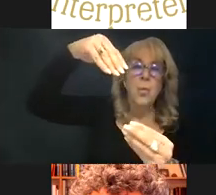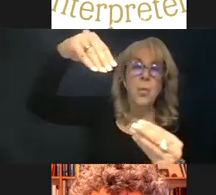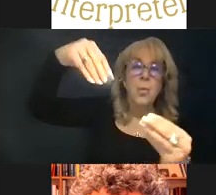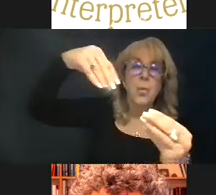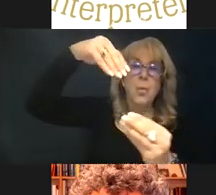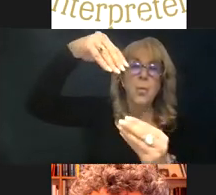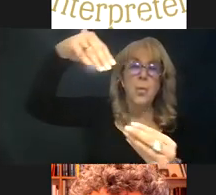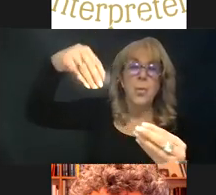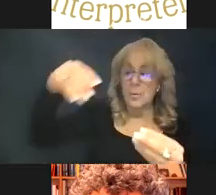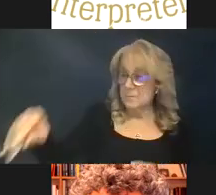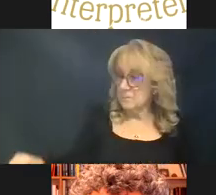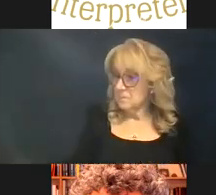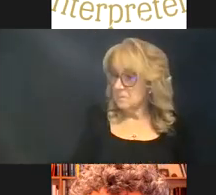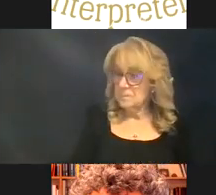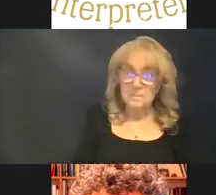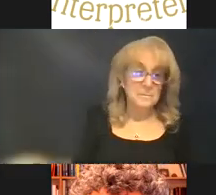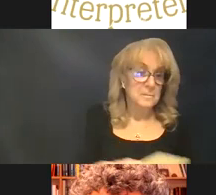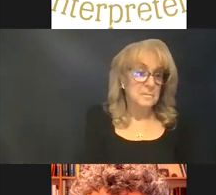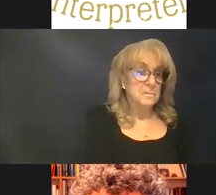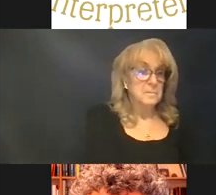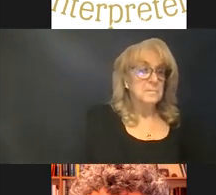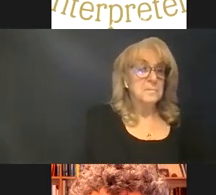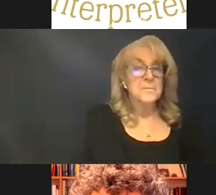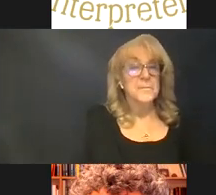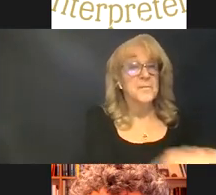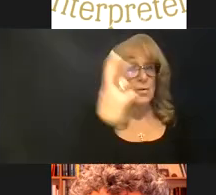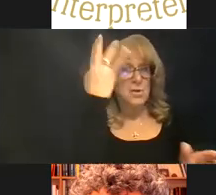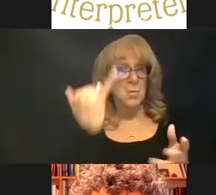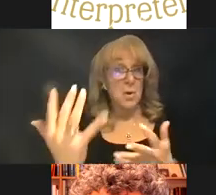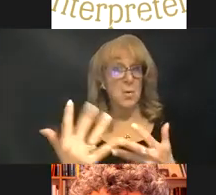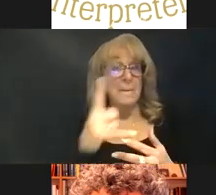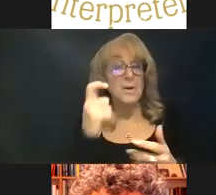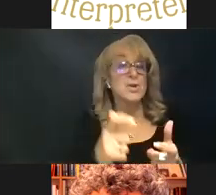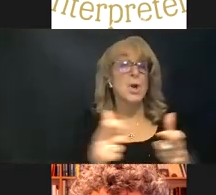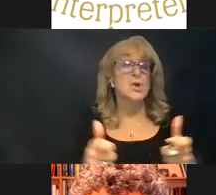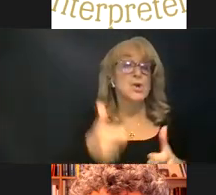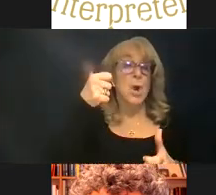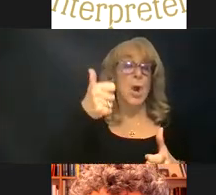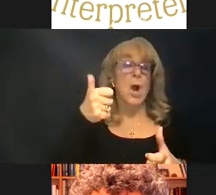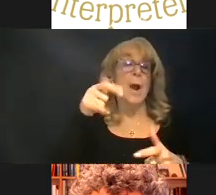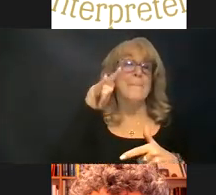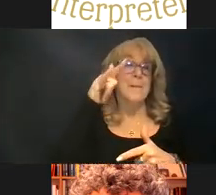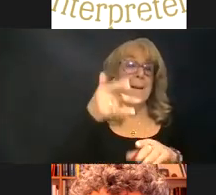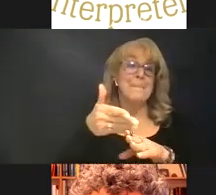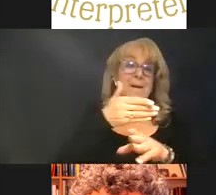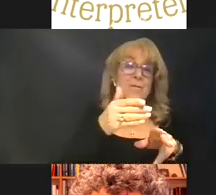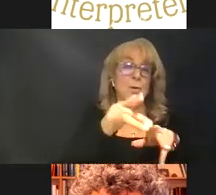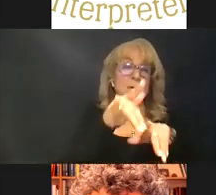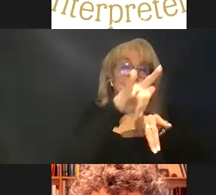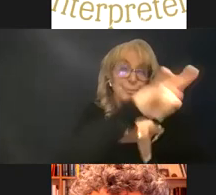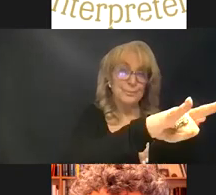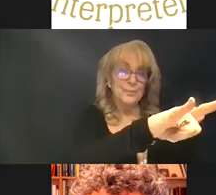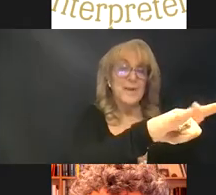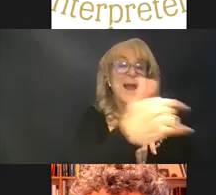off, the reason that very often you wait is because there is a bigger plane that has taken off in front of you. There's vortices